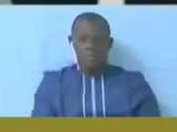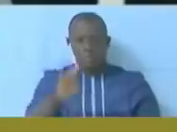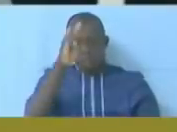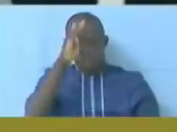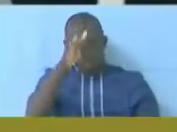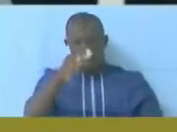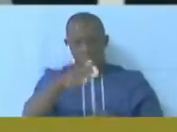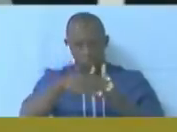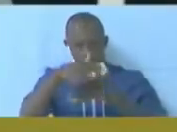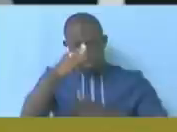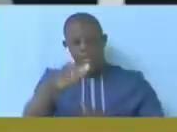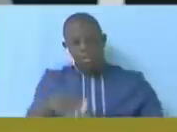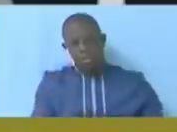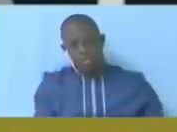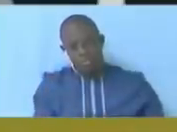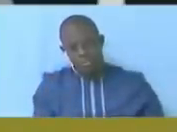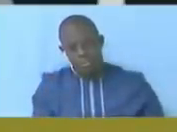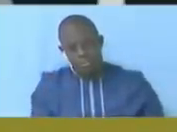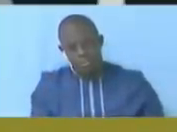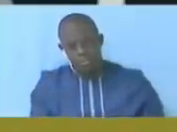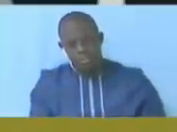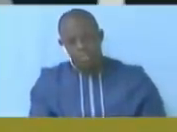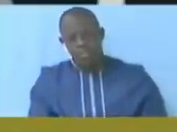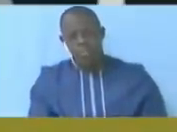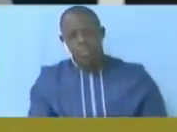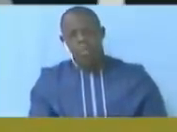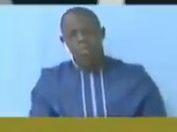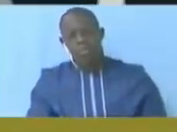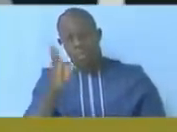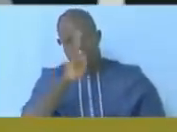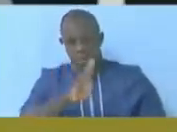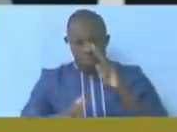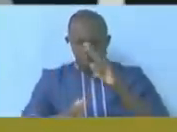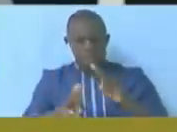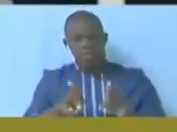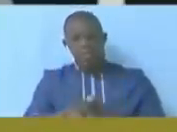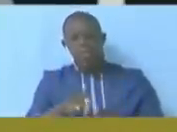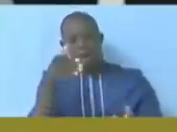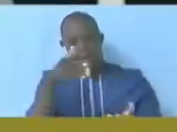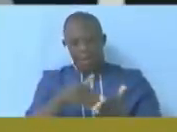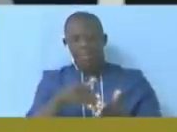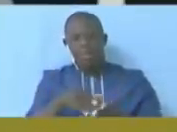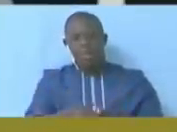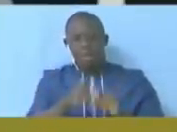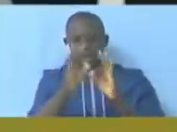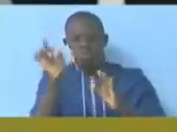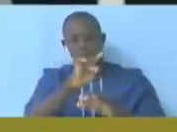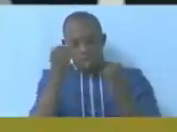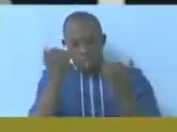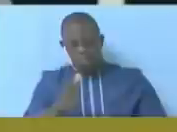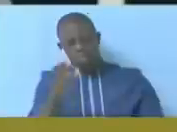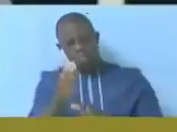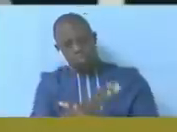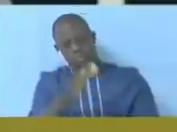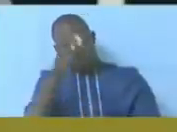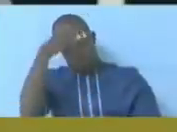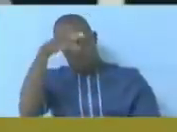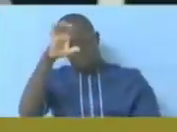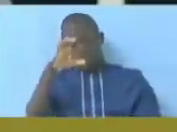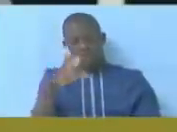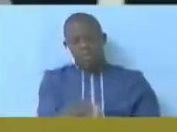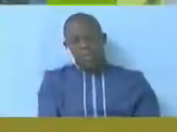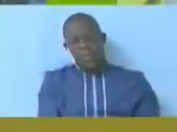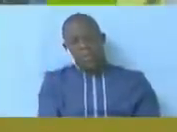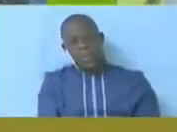you very much indeed. Baraka Bake. All your efforts and the coming to testify. You call me Beke Brukaja Doroyena, Elak